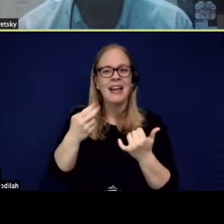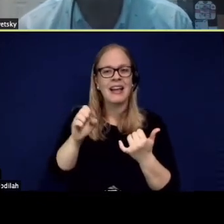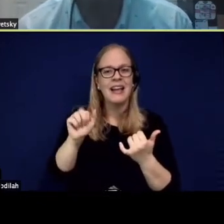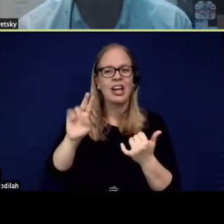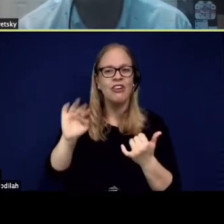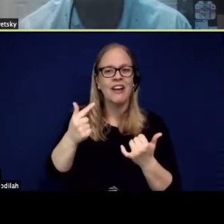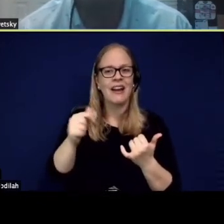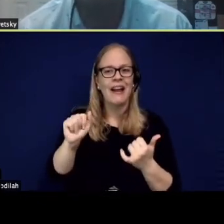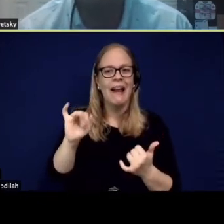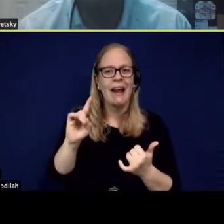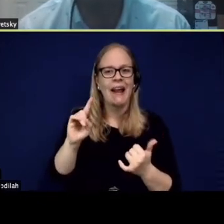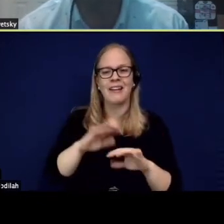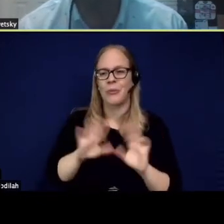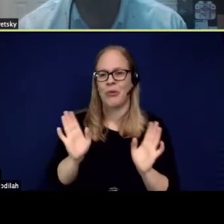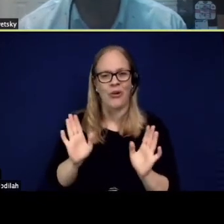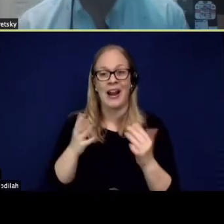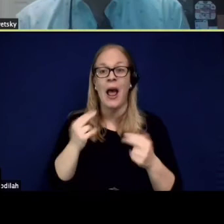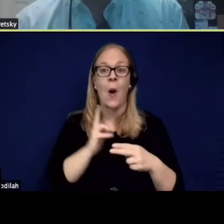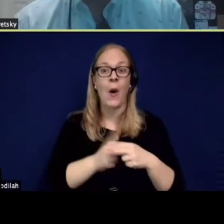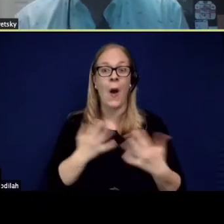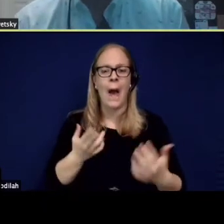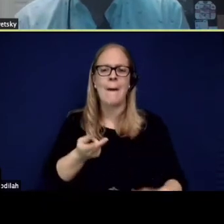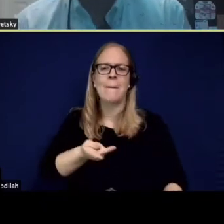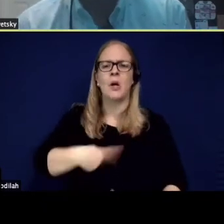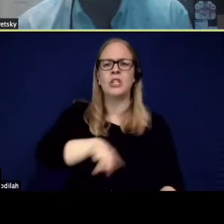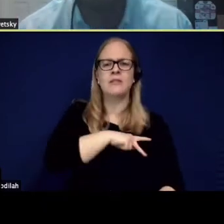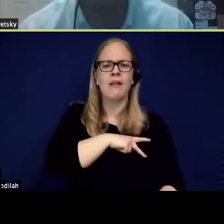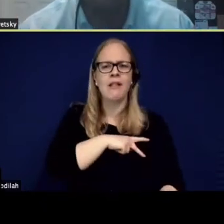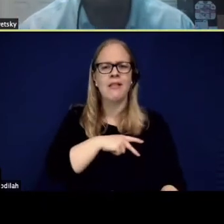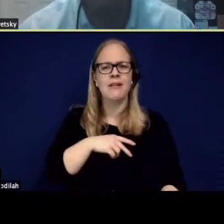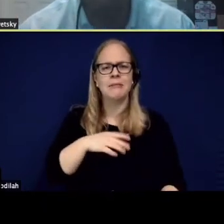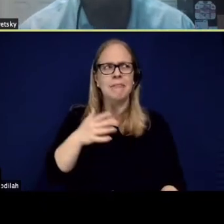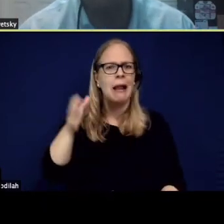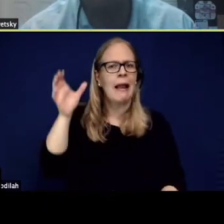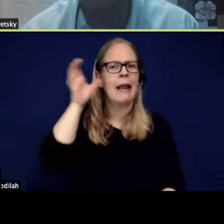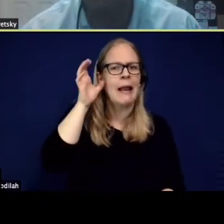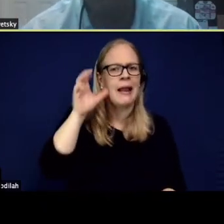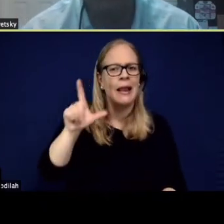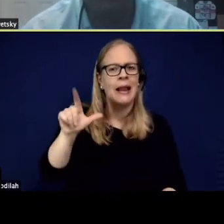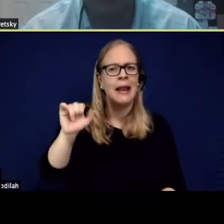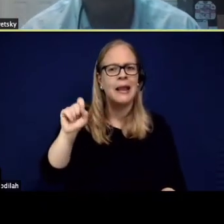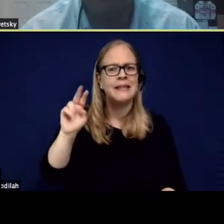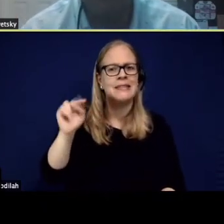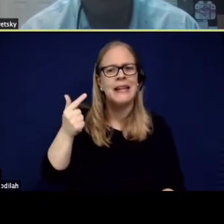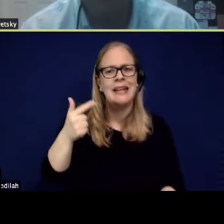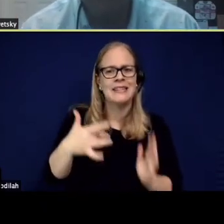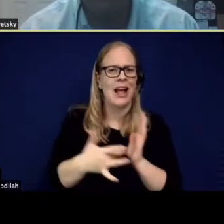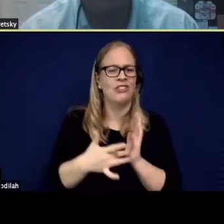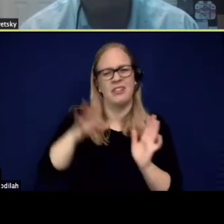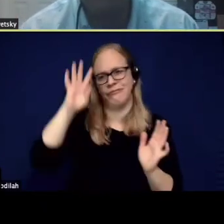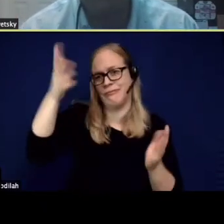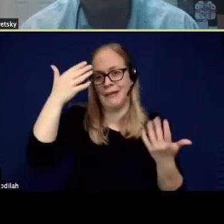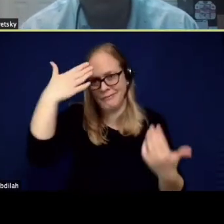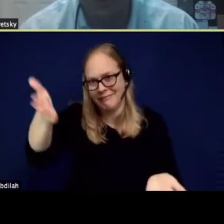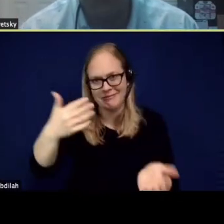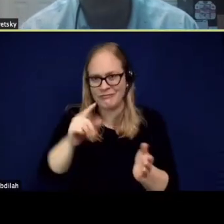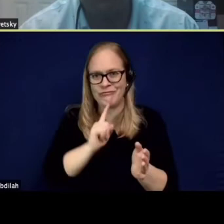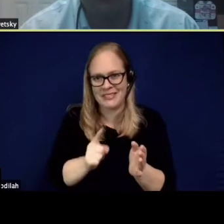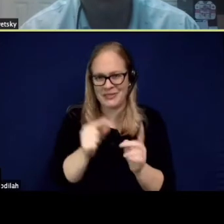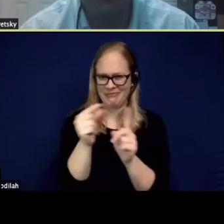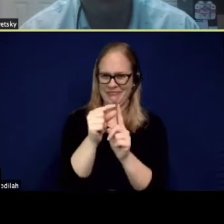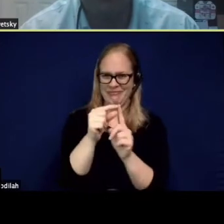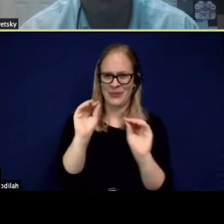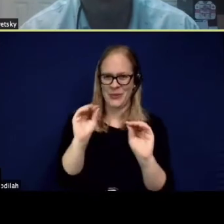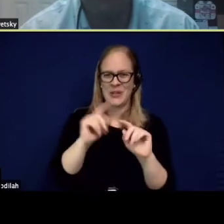or personal hearing listening technology. I don't know what to call it, so I'll have to come up with a name. Because now what